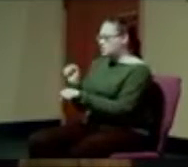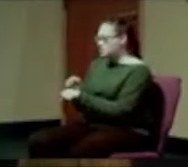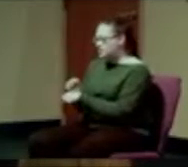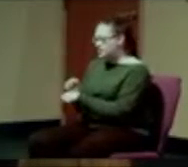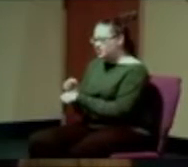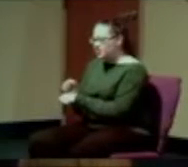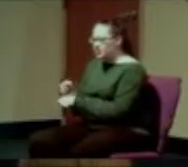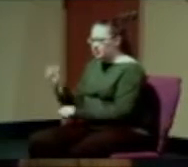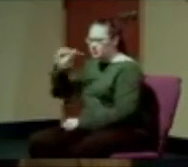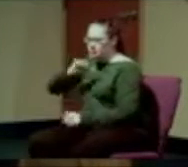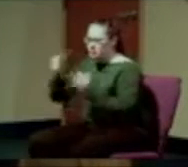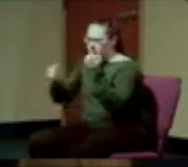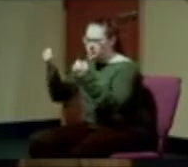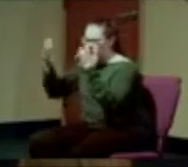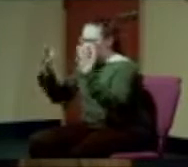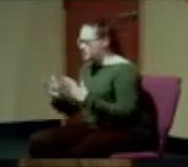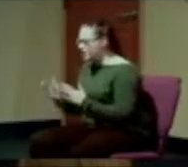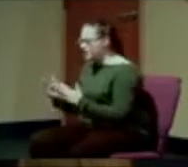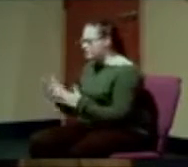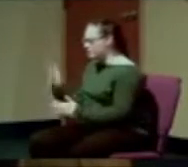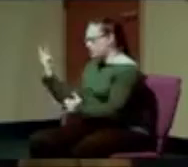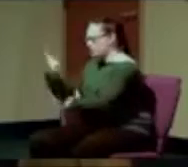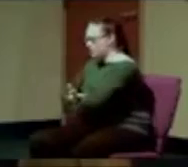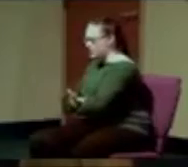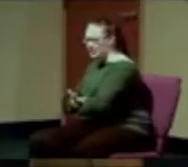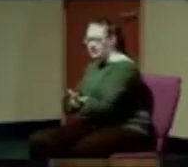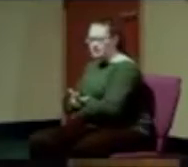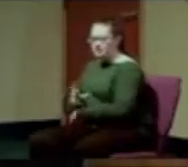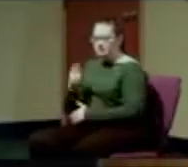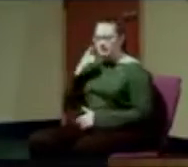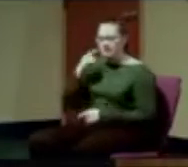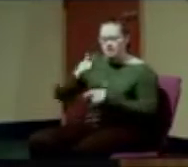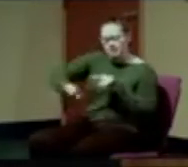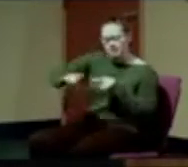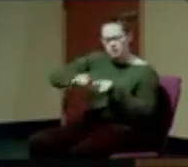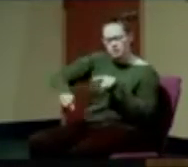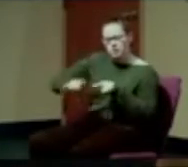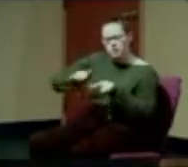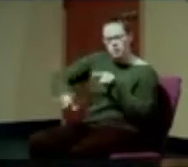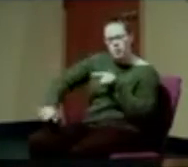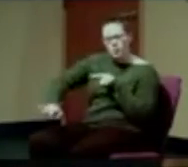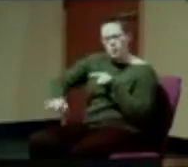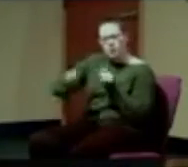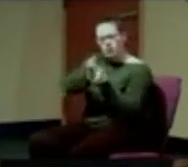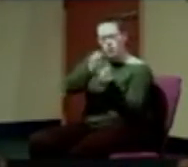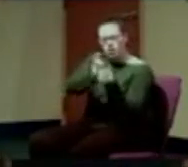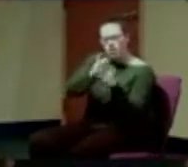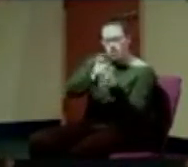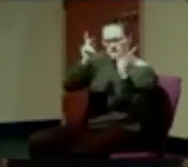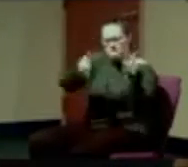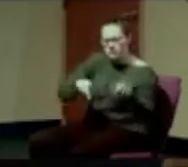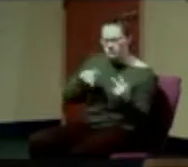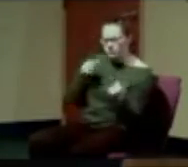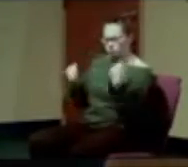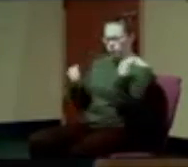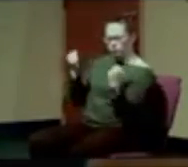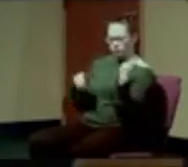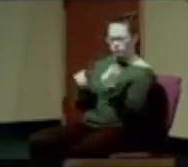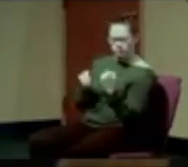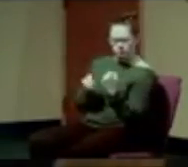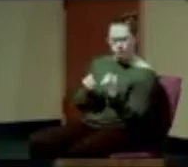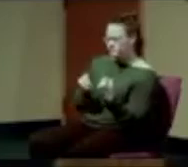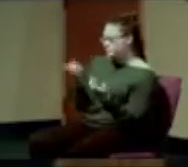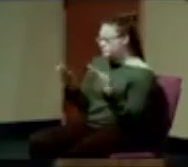3 days? Cussing at somebody on Dowland Road when they pull out in front of us. I think there's an exemption for that, in all honesty. Is that